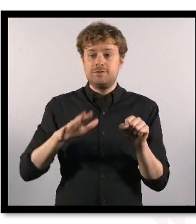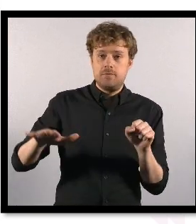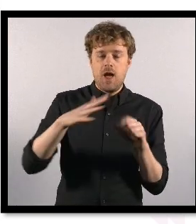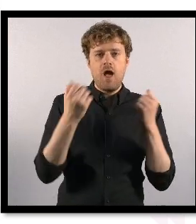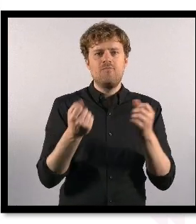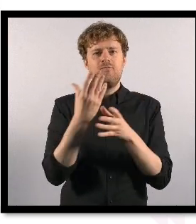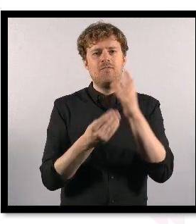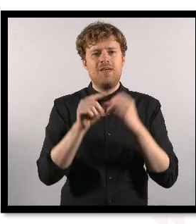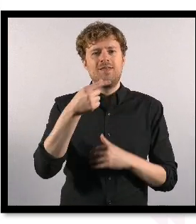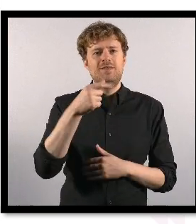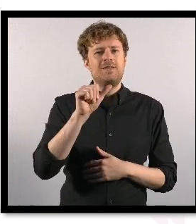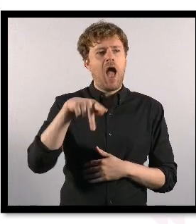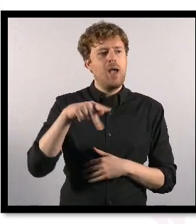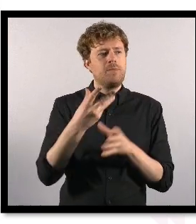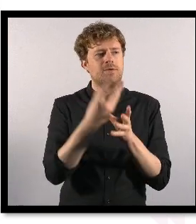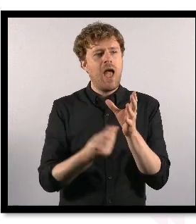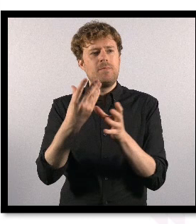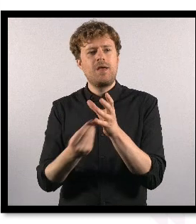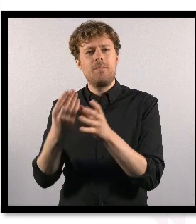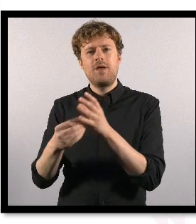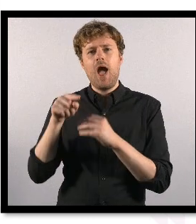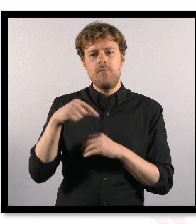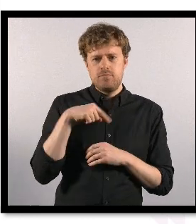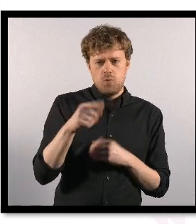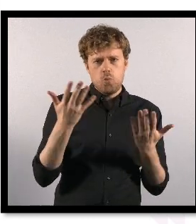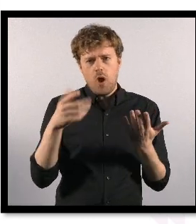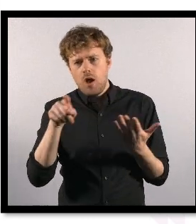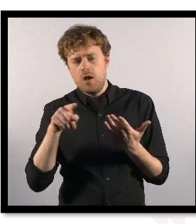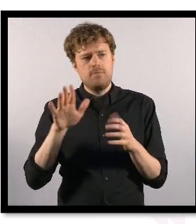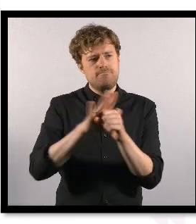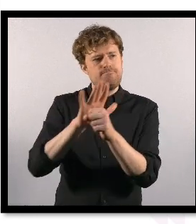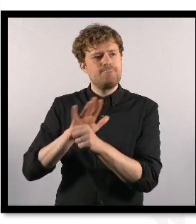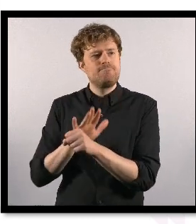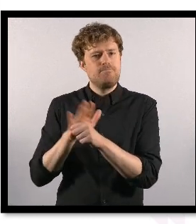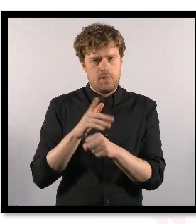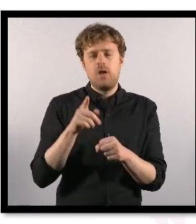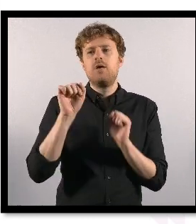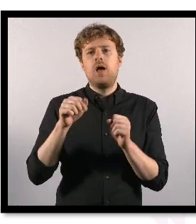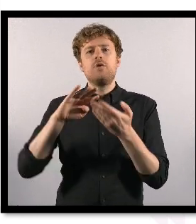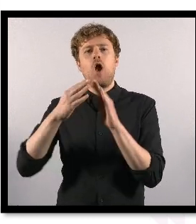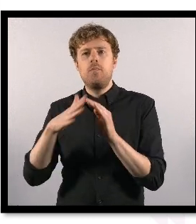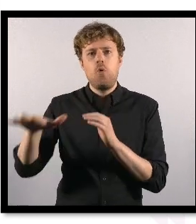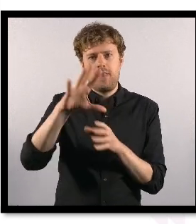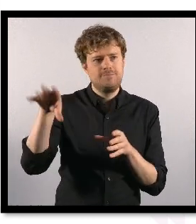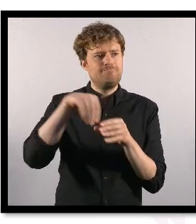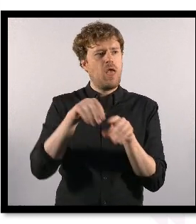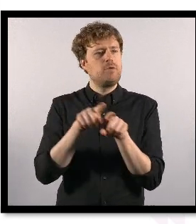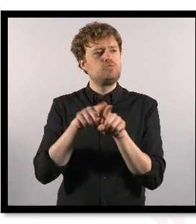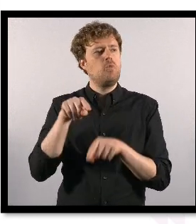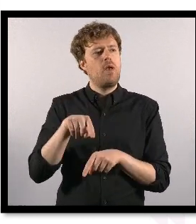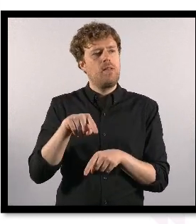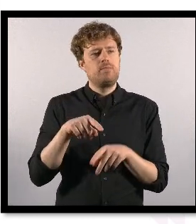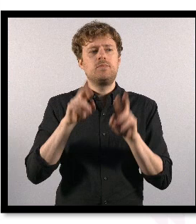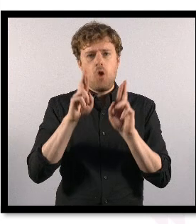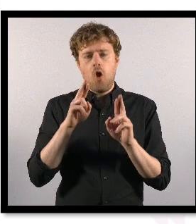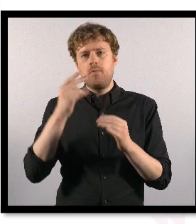going to mention 3 main domains that we would like to at least showcase with our community. Now, in terms of the potential for the growth within our